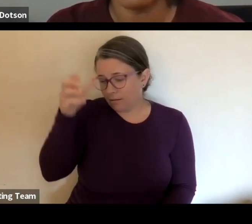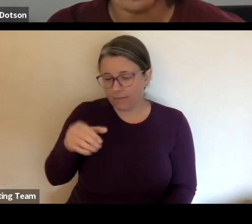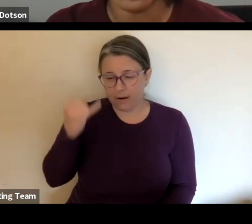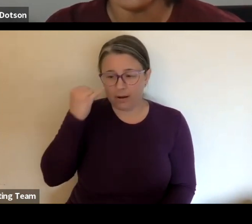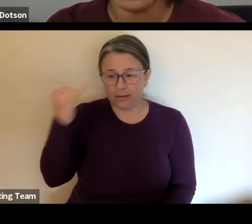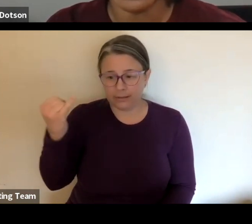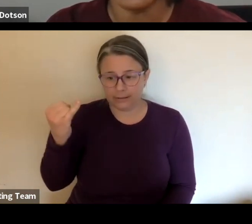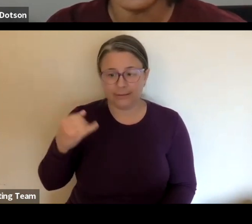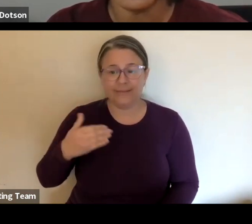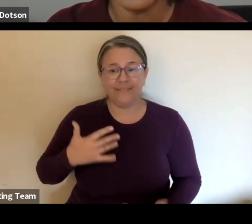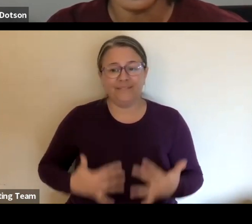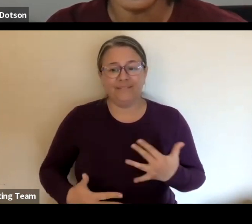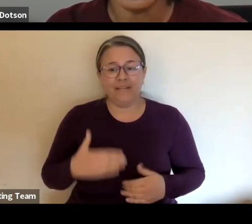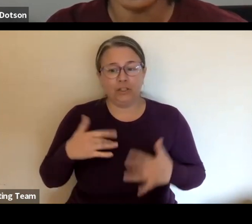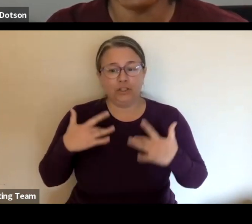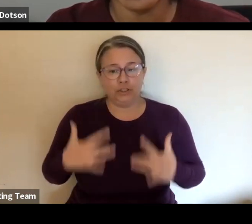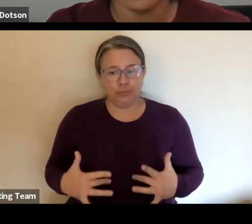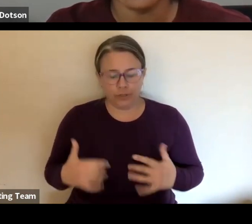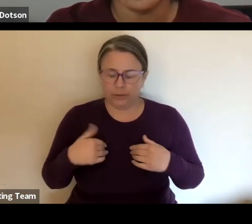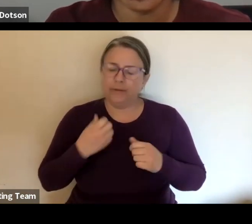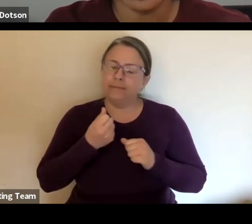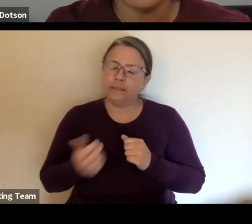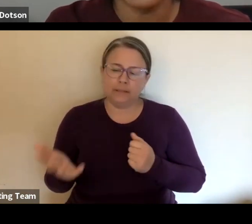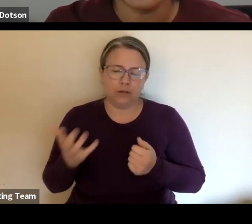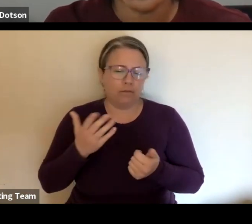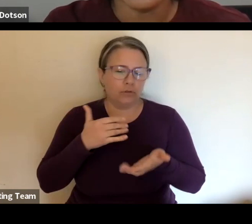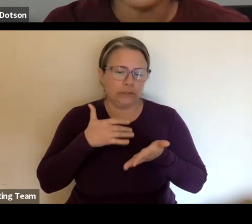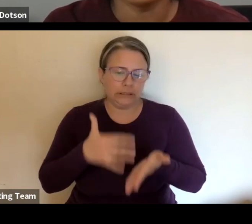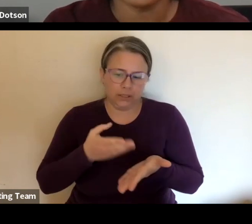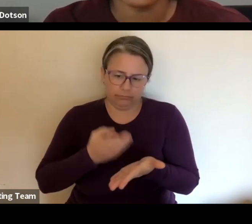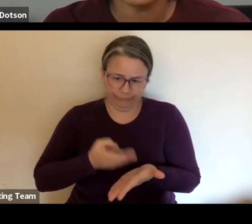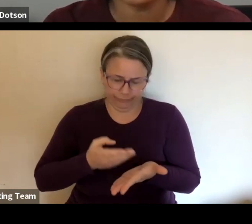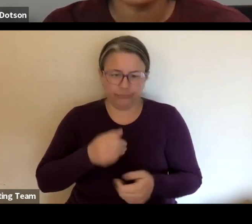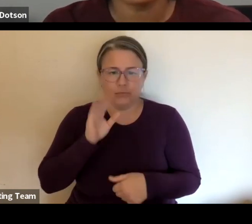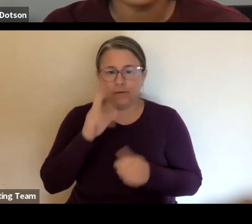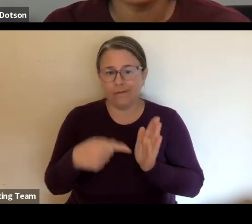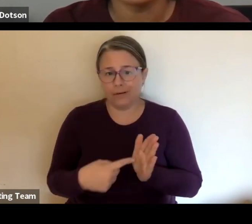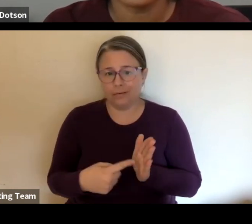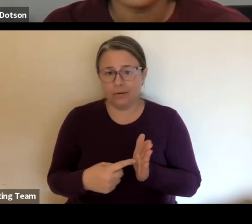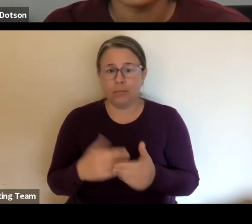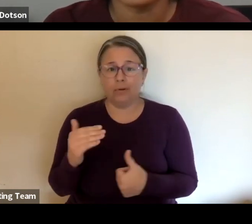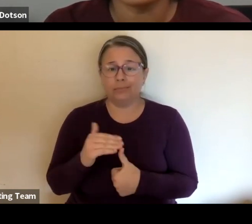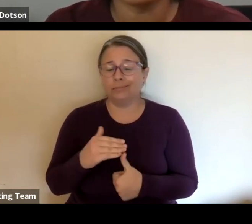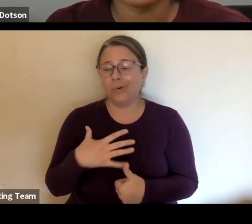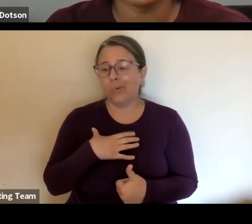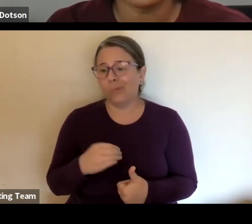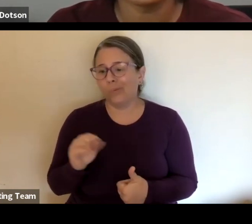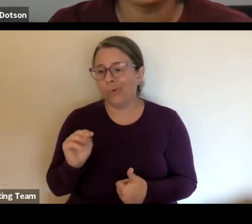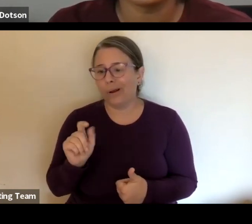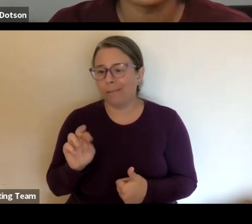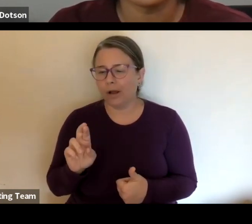we know that the burden of white matter hyperintensities or white matter lesions tends to